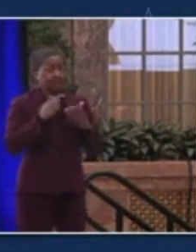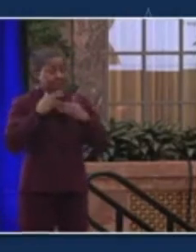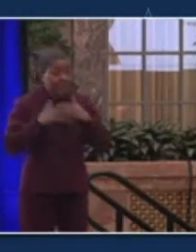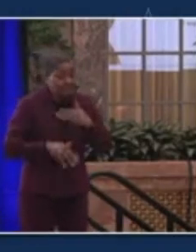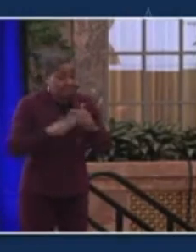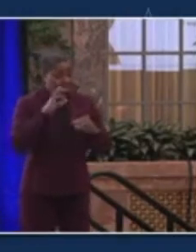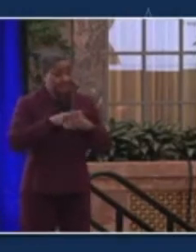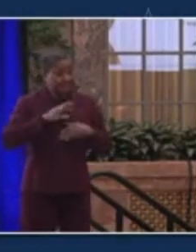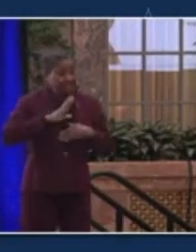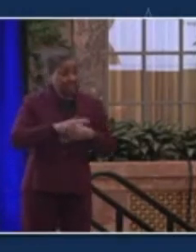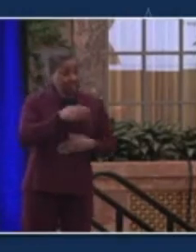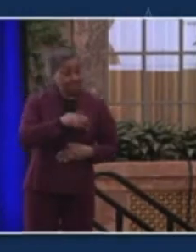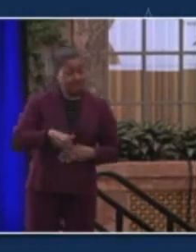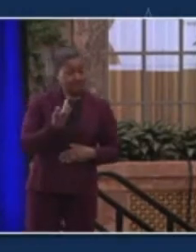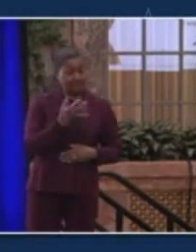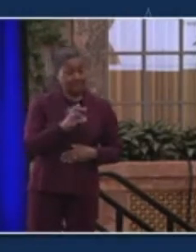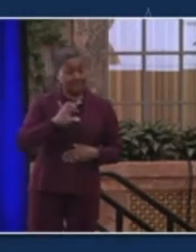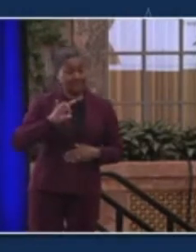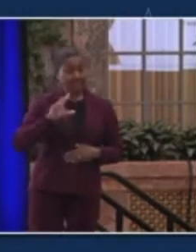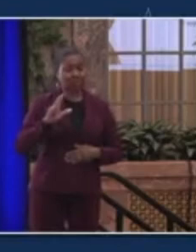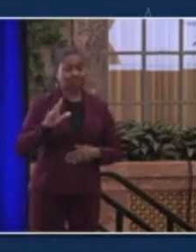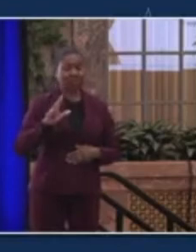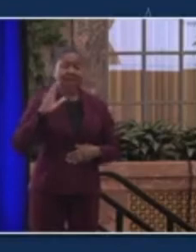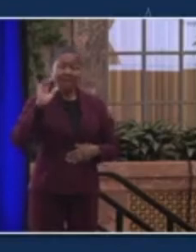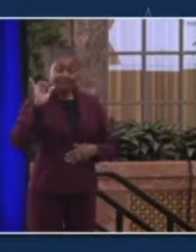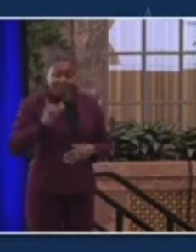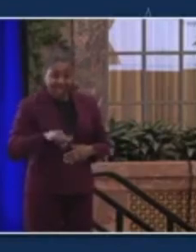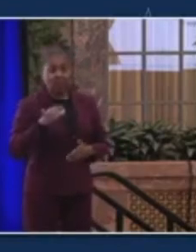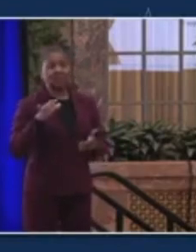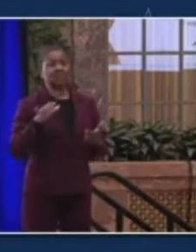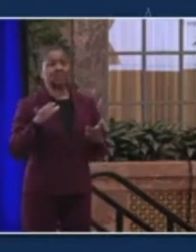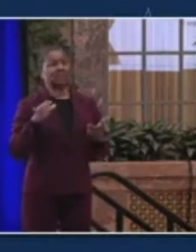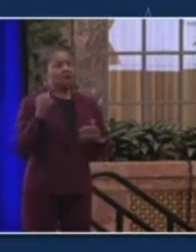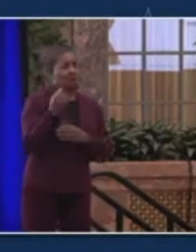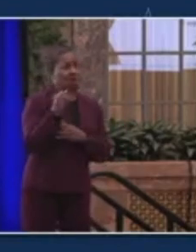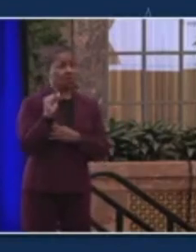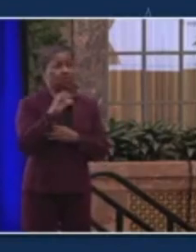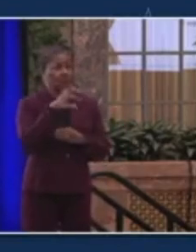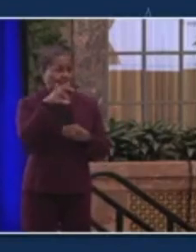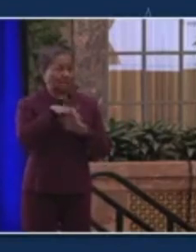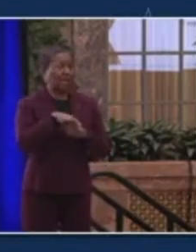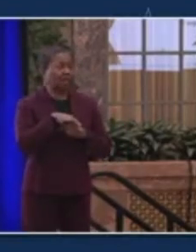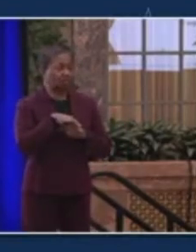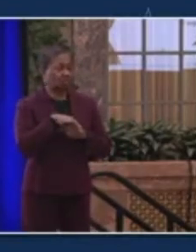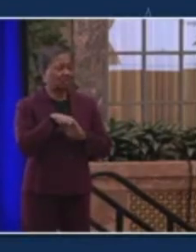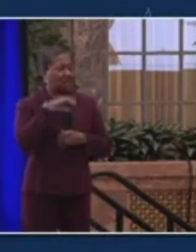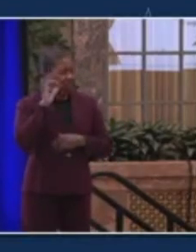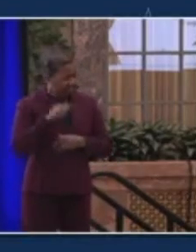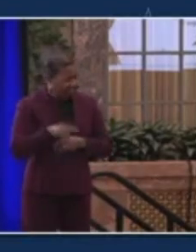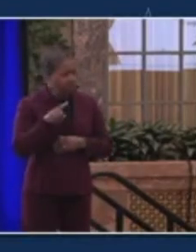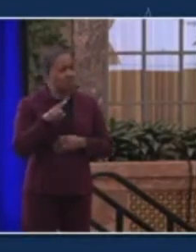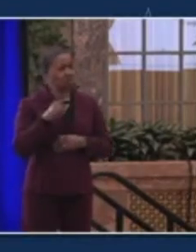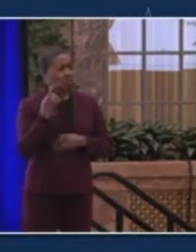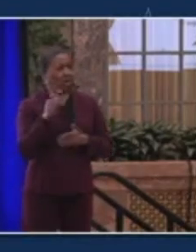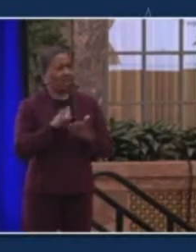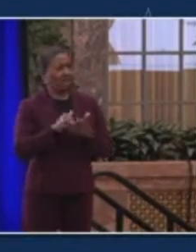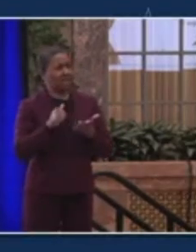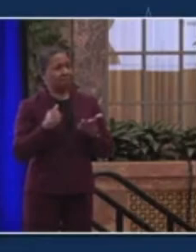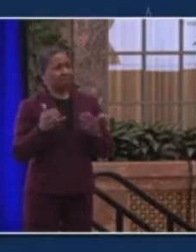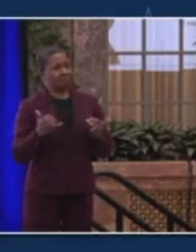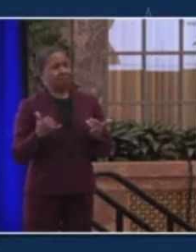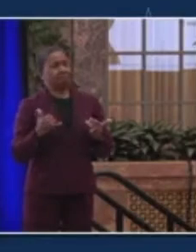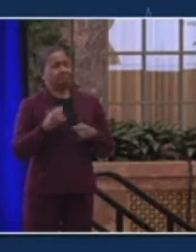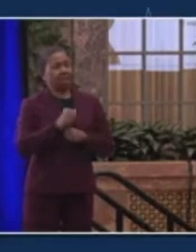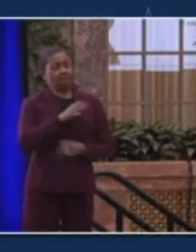him mayor in 1983, that was the revolutionary election. That one was the one that permanently